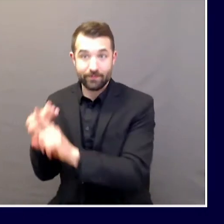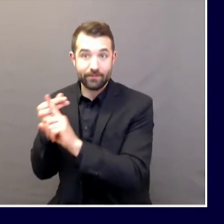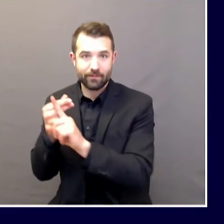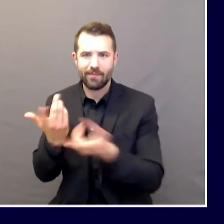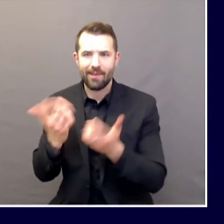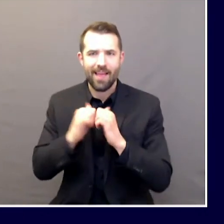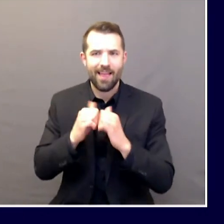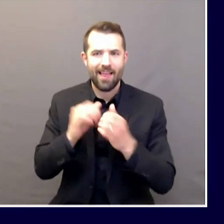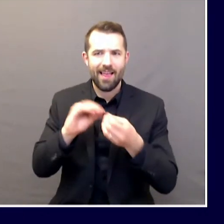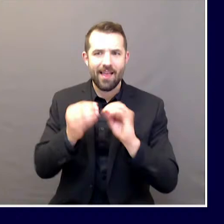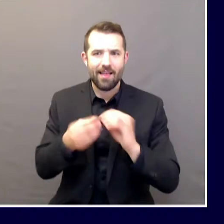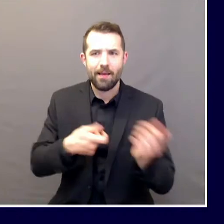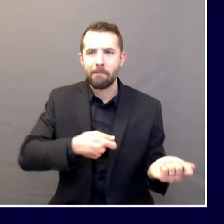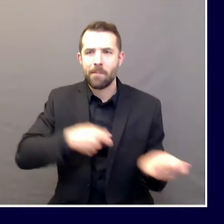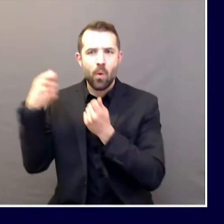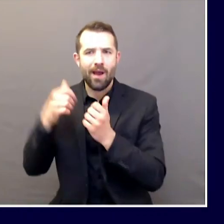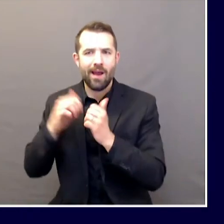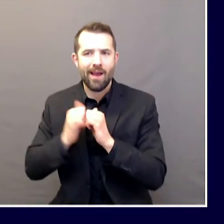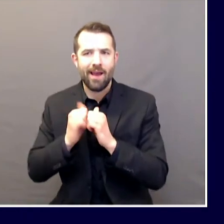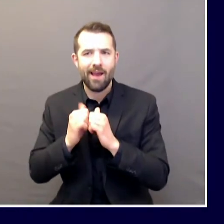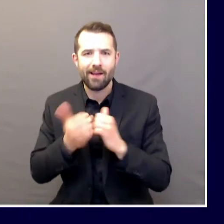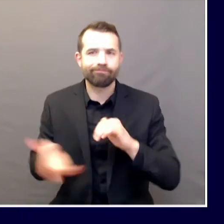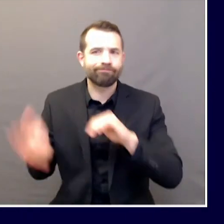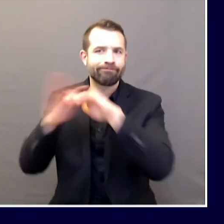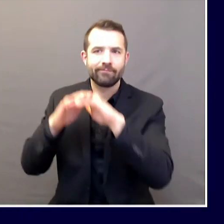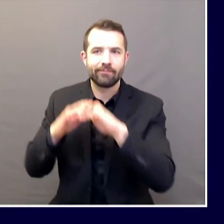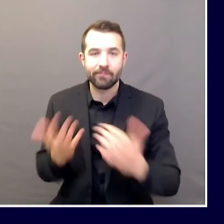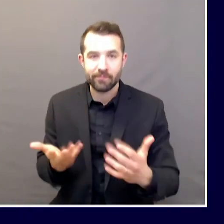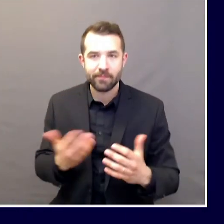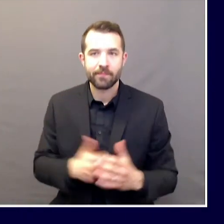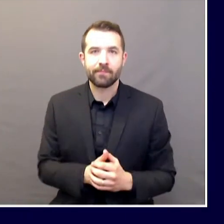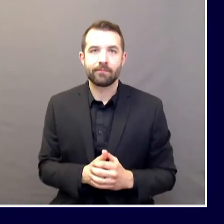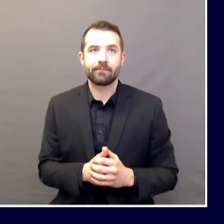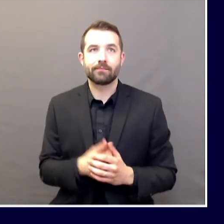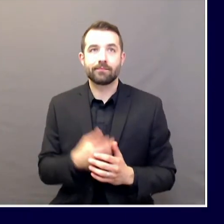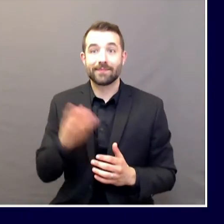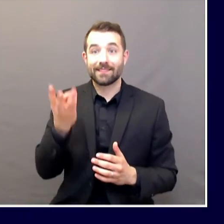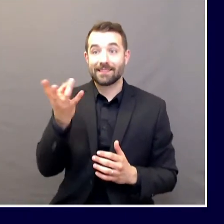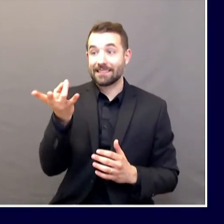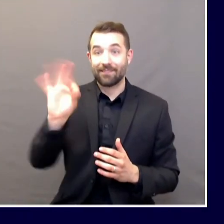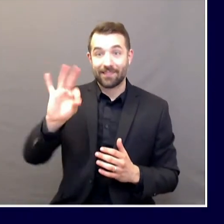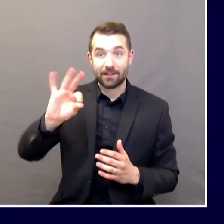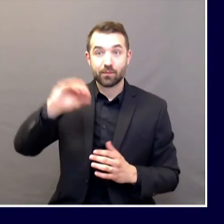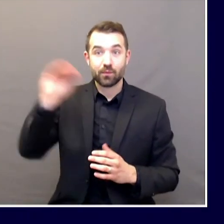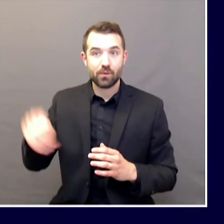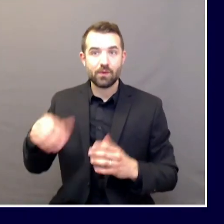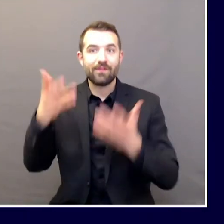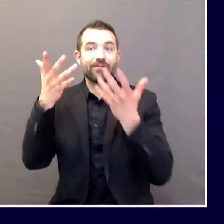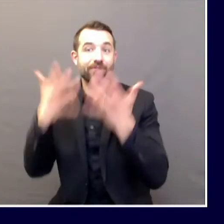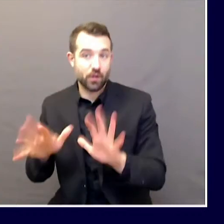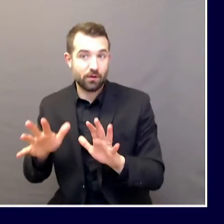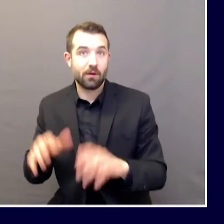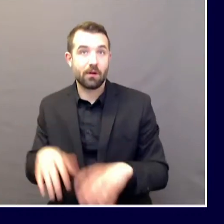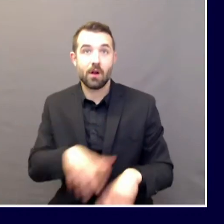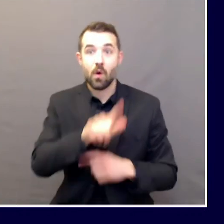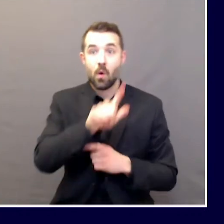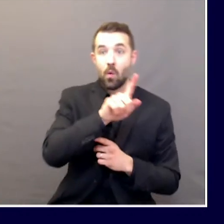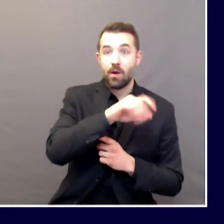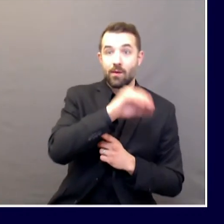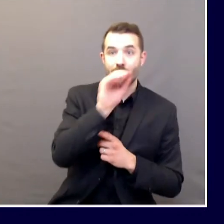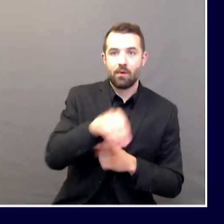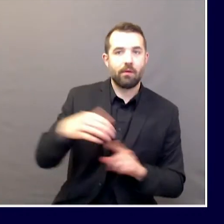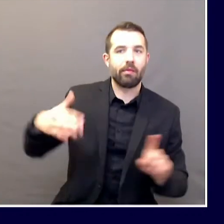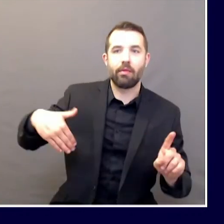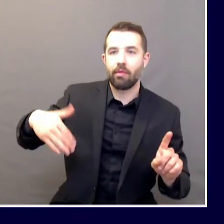that 21% that hasn't yet gotten their first shot? We are fully committed to going out to folks to